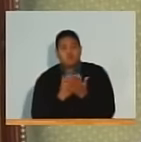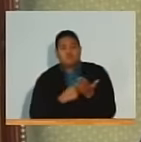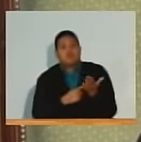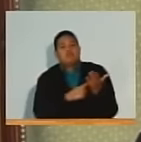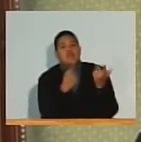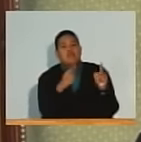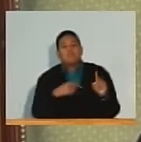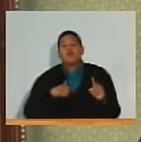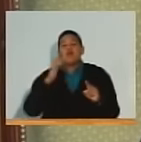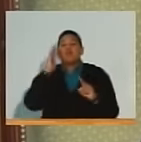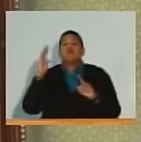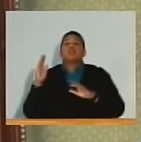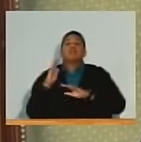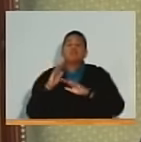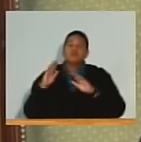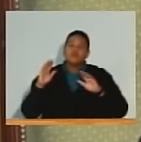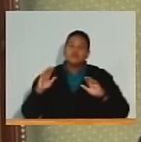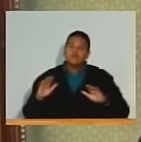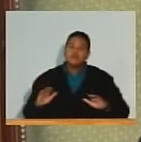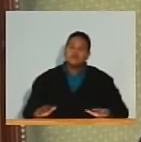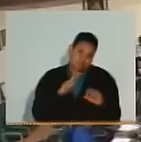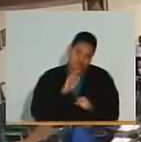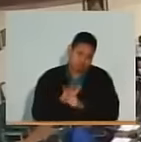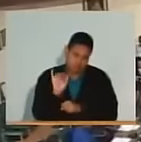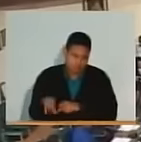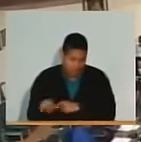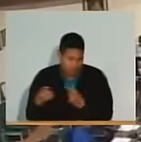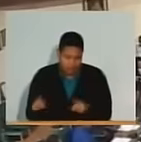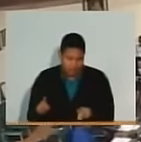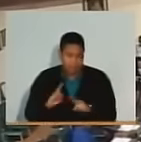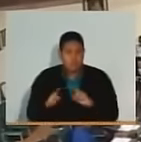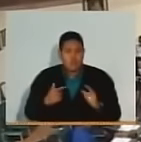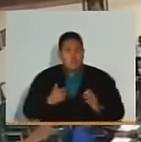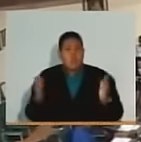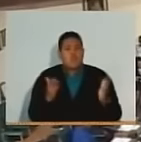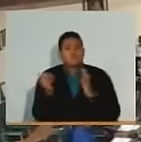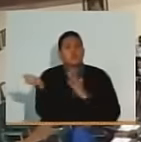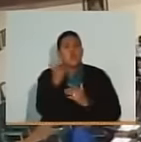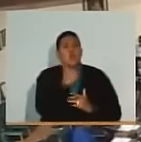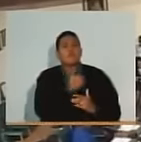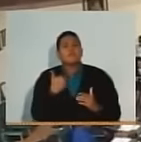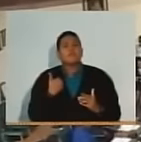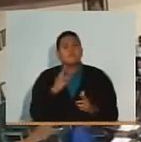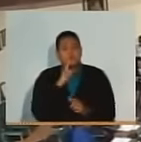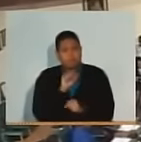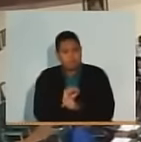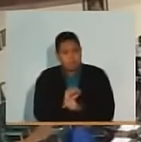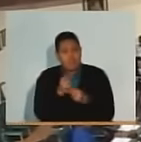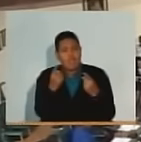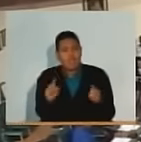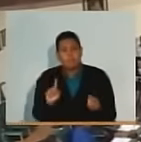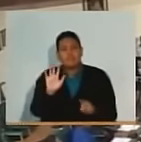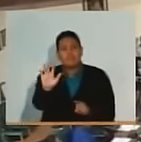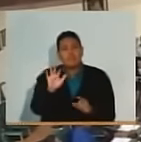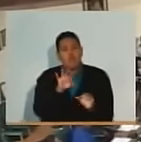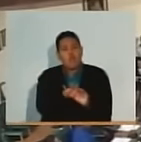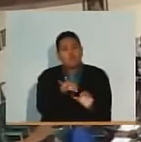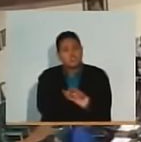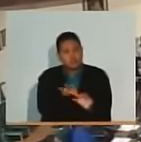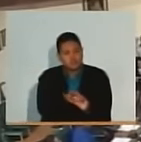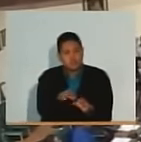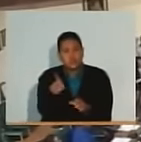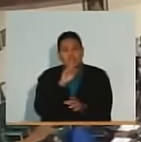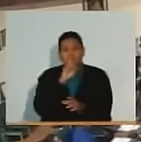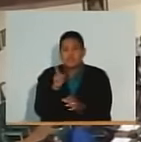to facilitate more questions from members. I urge all members to ensure that their contributions